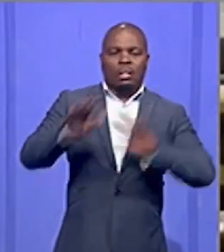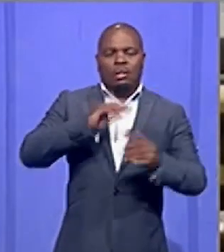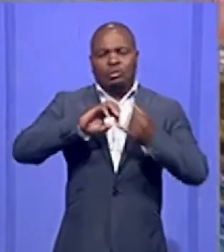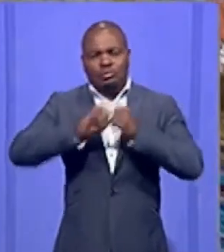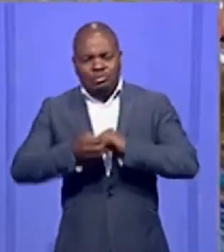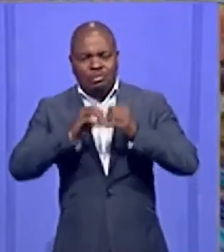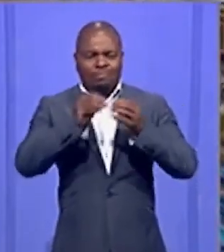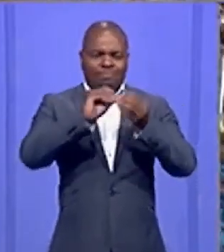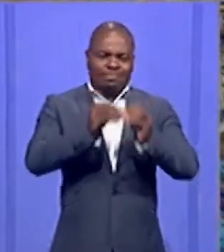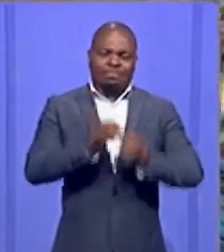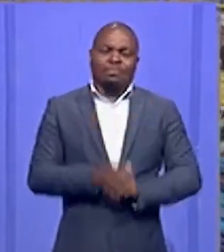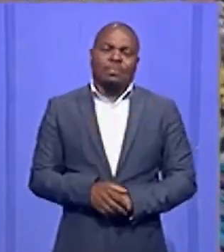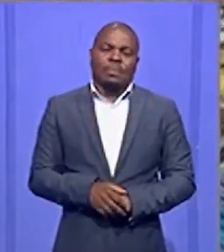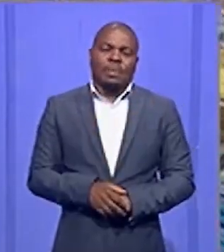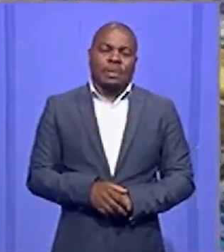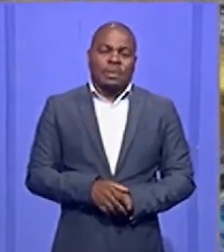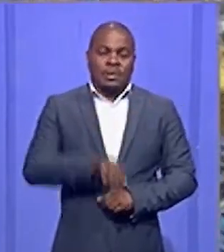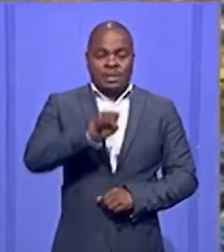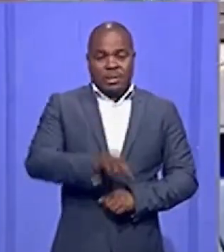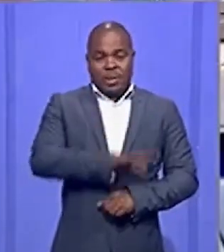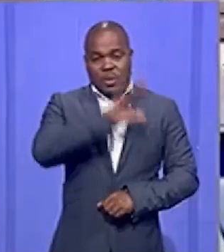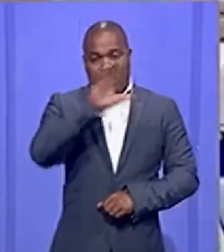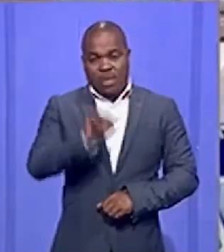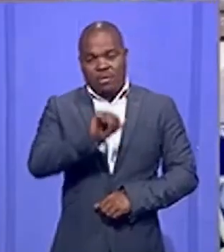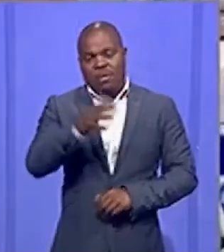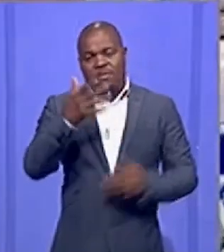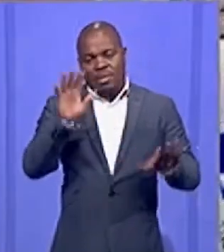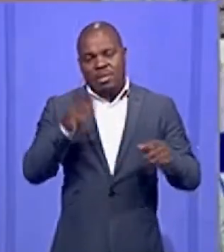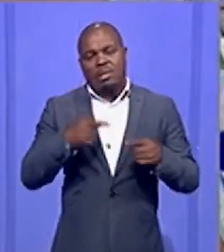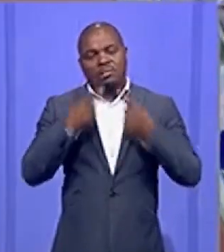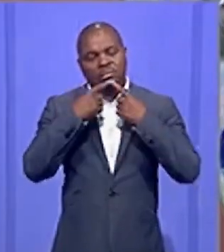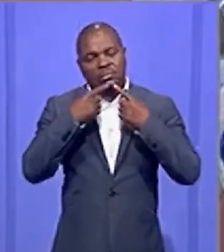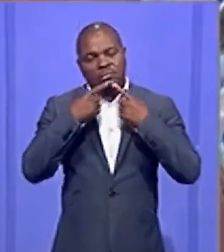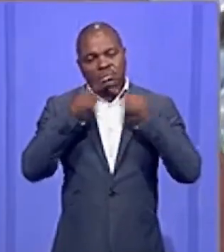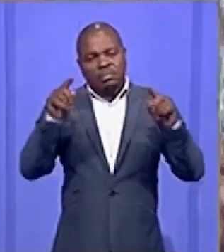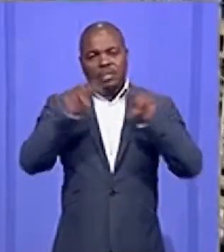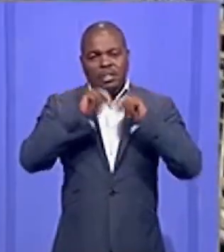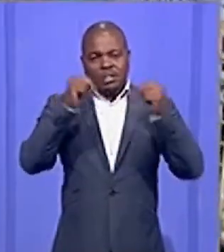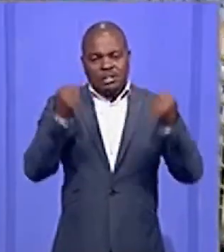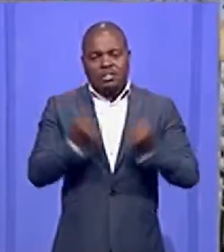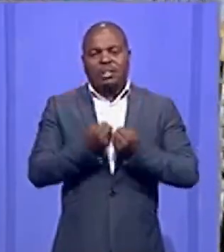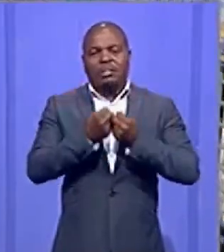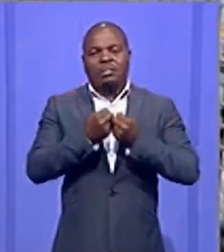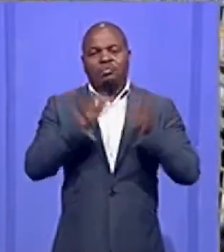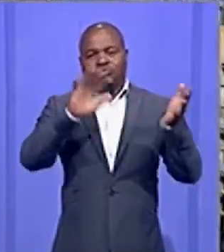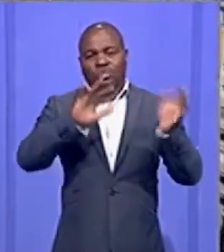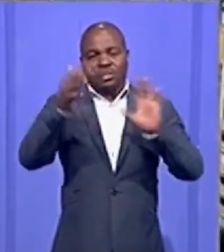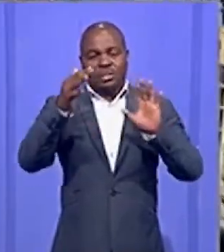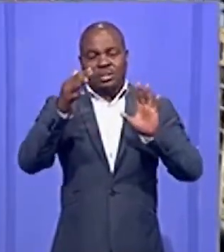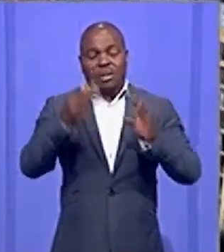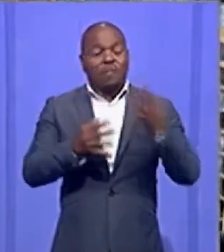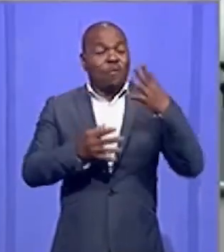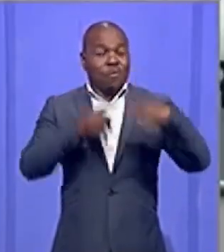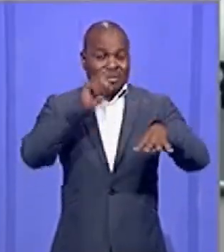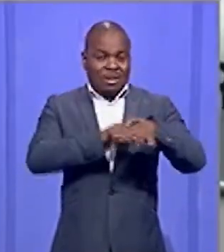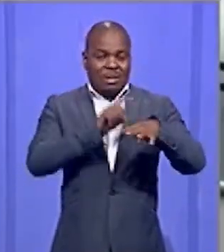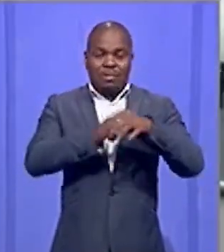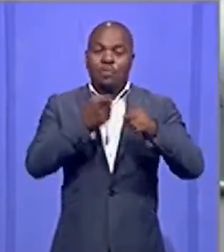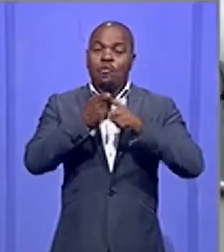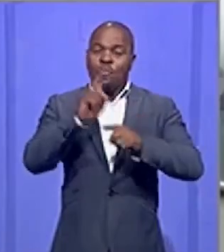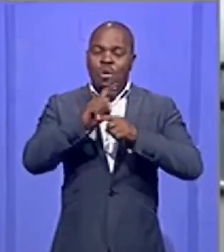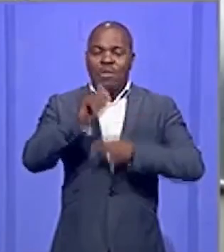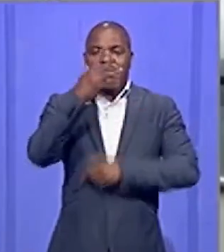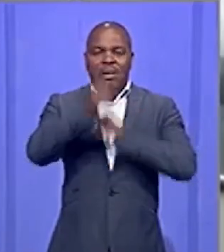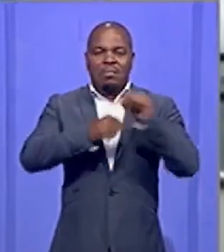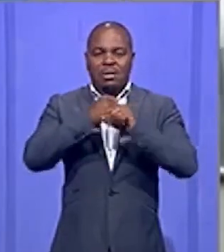they've happened. Naga e sentse e bone kgoeletso ya maemo a matlhotlhapelo a bosetšhaba makgetlo a le mane mo dingwageng di le 5 tse di